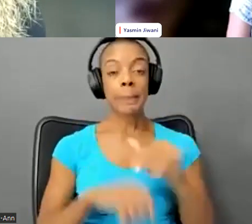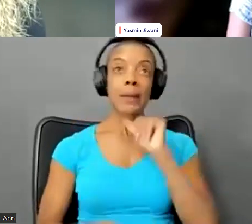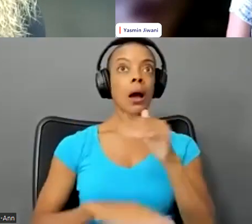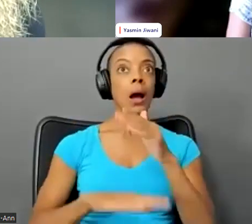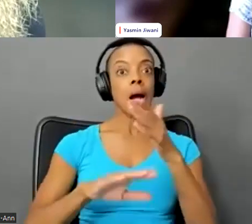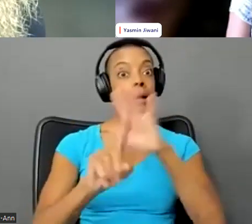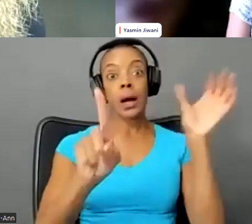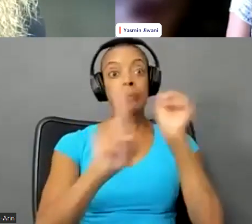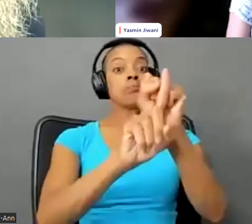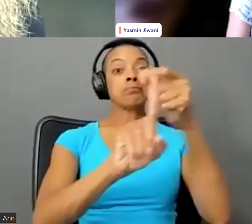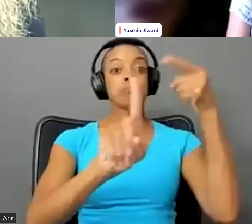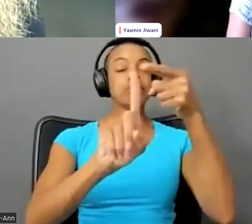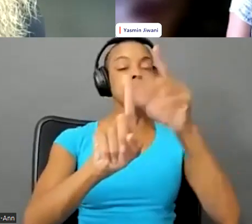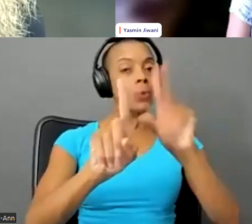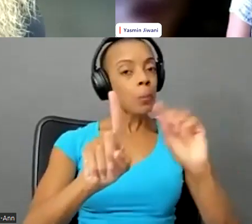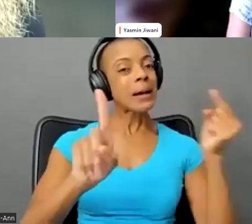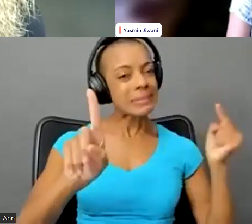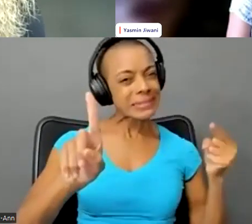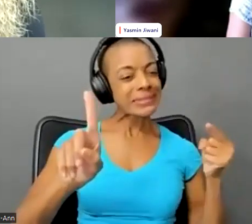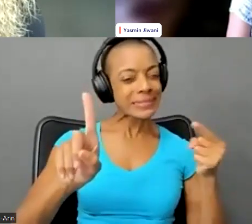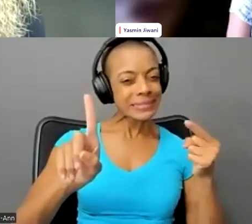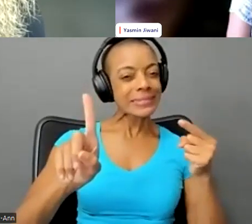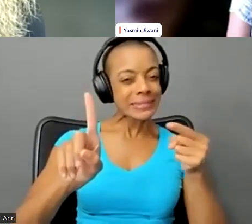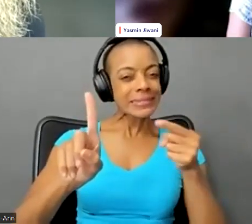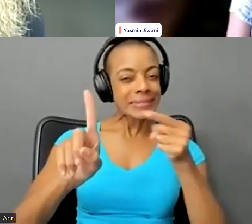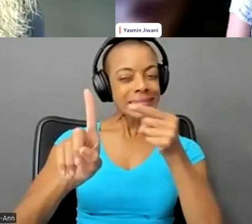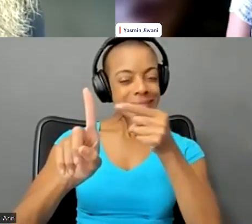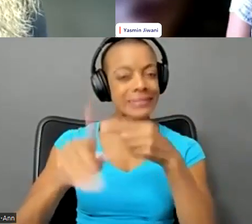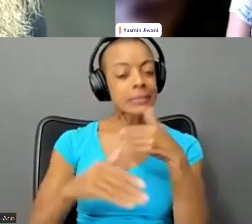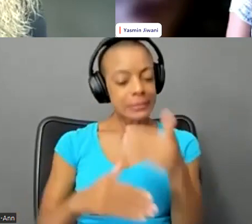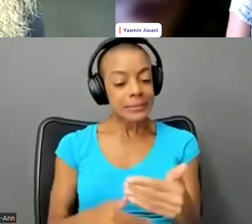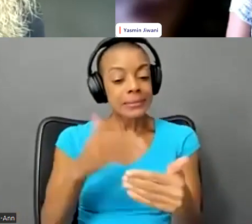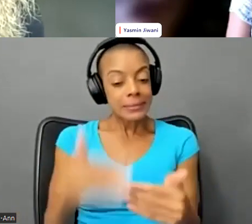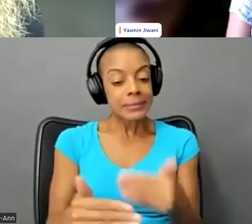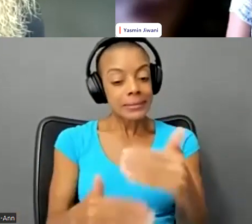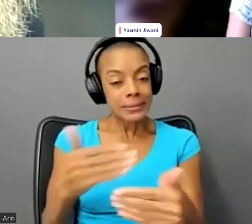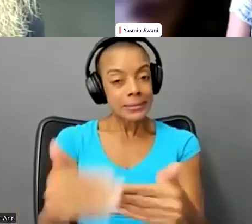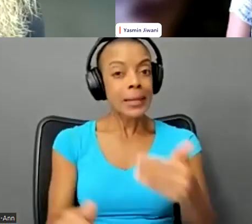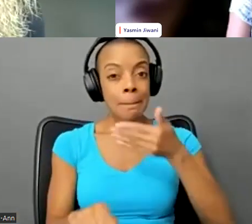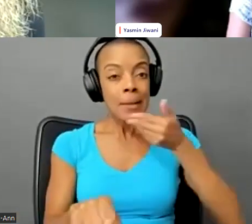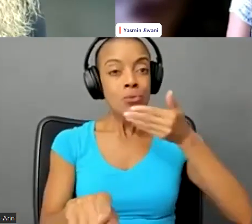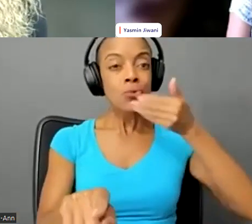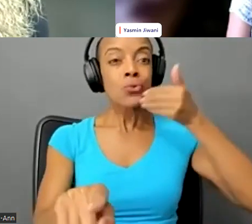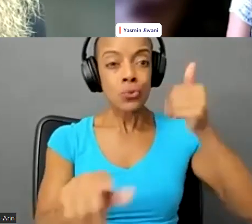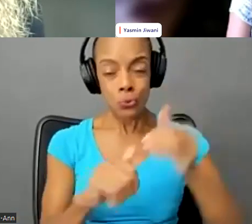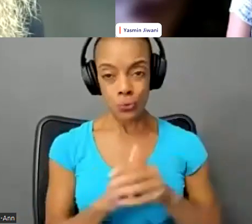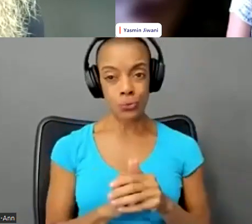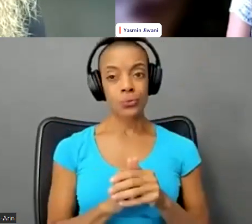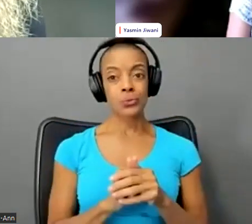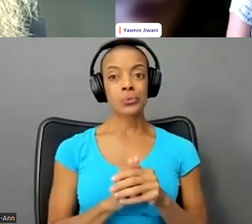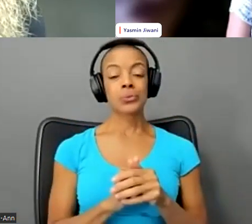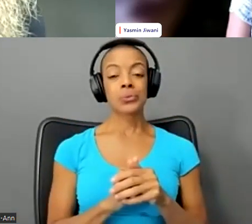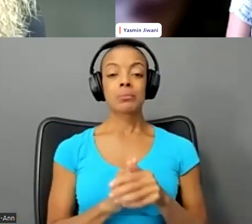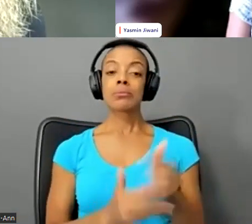but some small steps in the right direction. I also think, as much as the social media